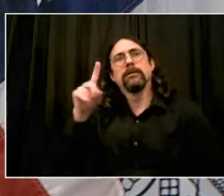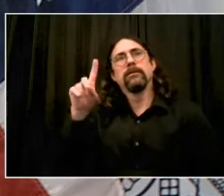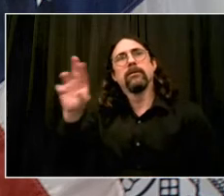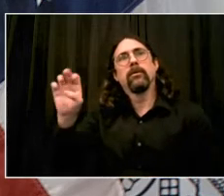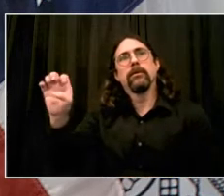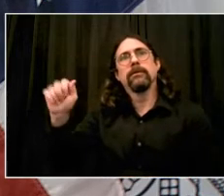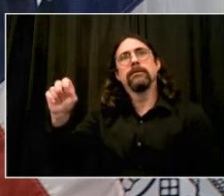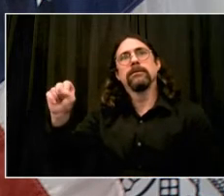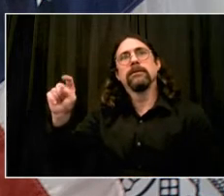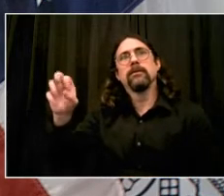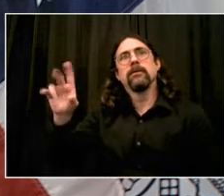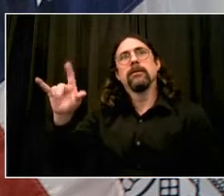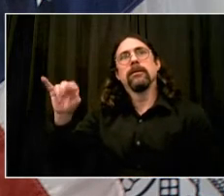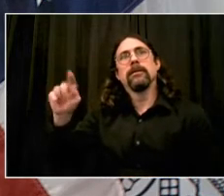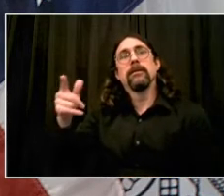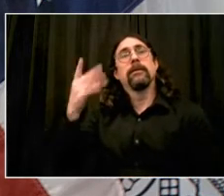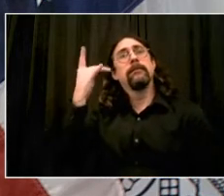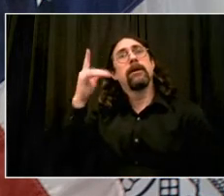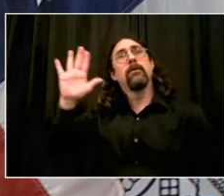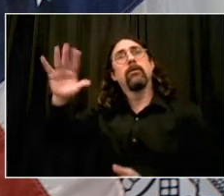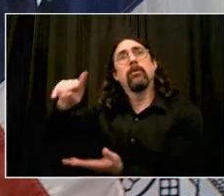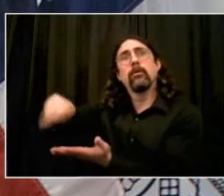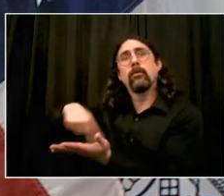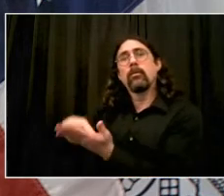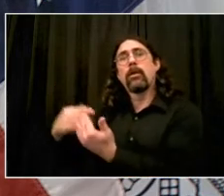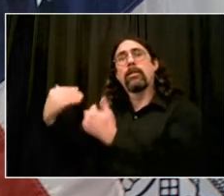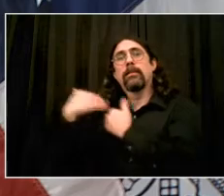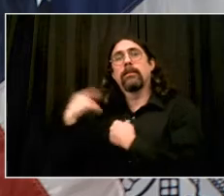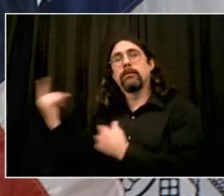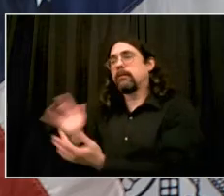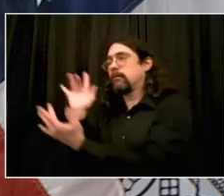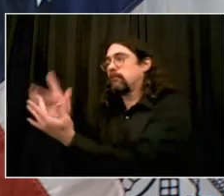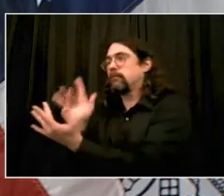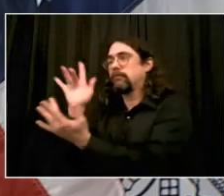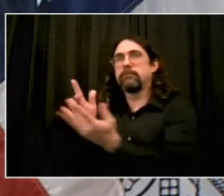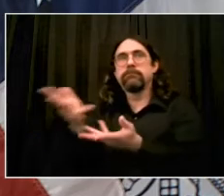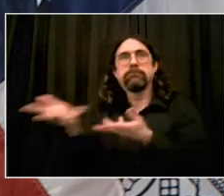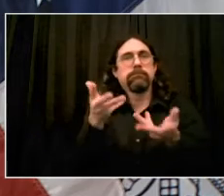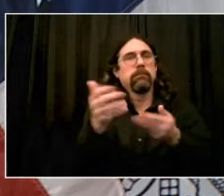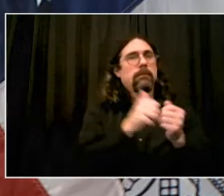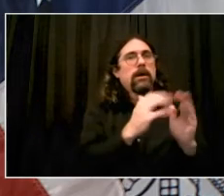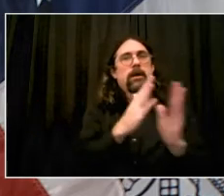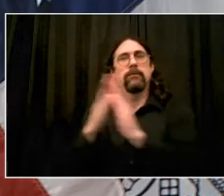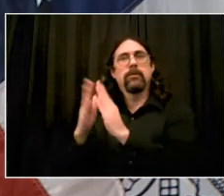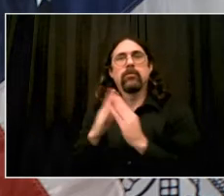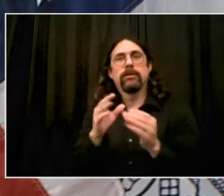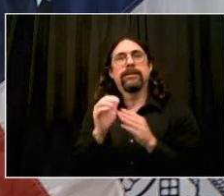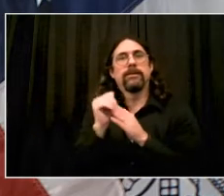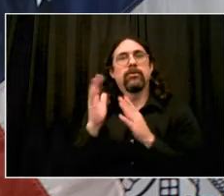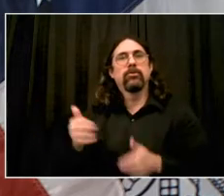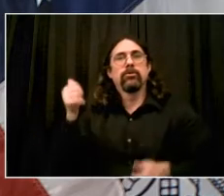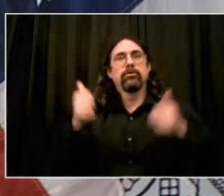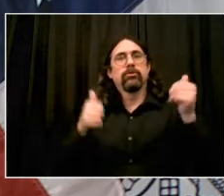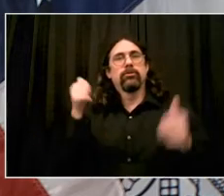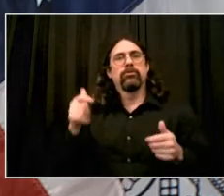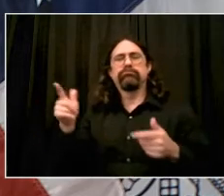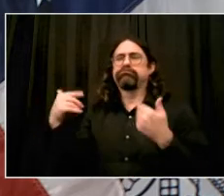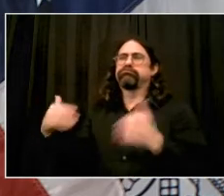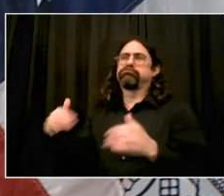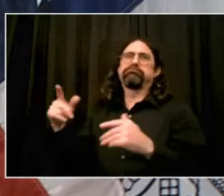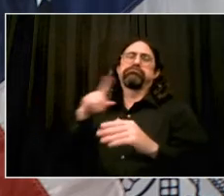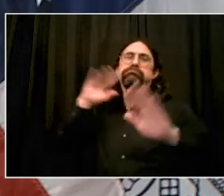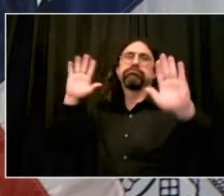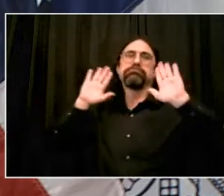officials I mentioned earlier. He's really been one of the key organizers of the effort to mobilize the grassroots. And I